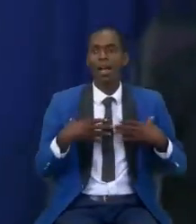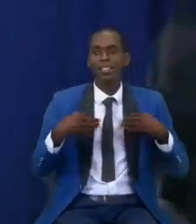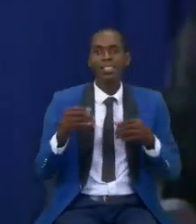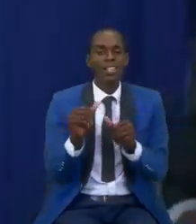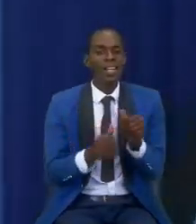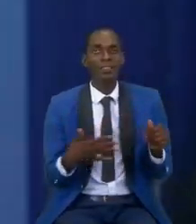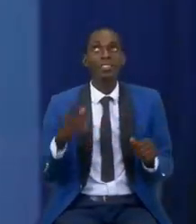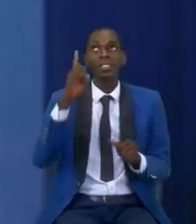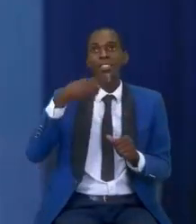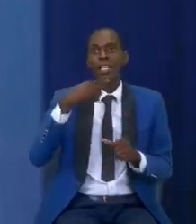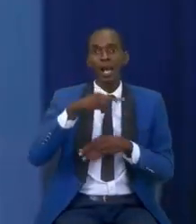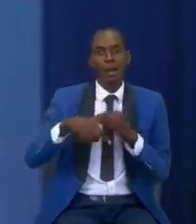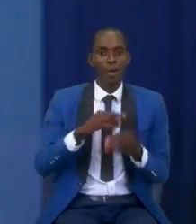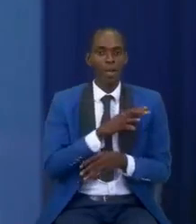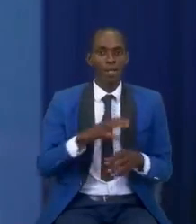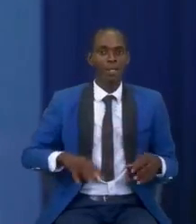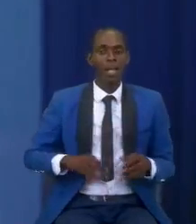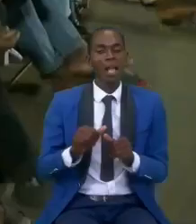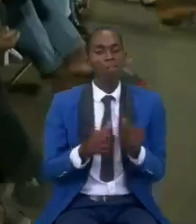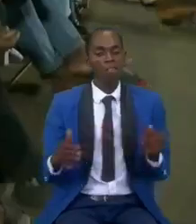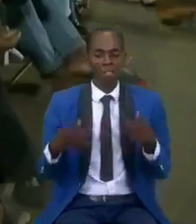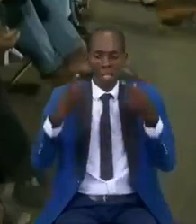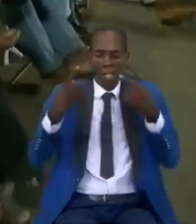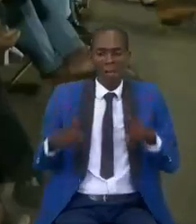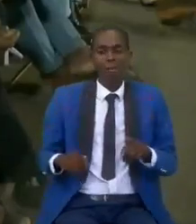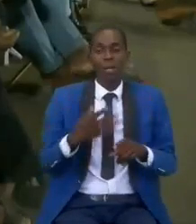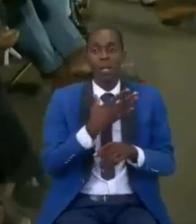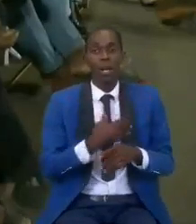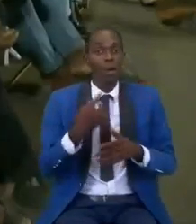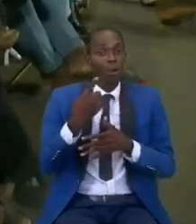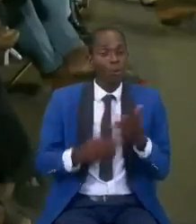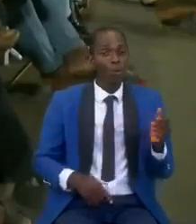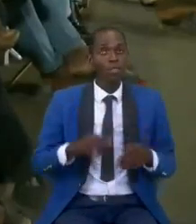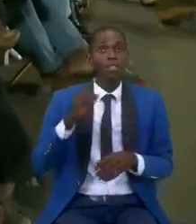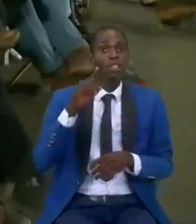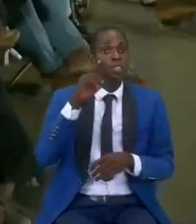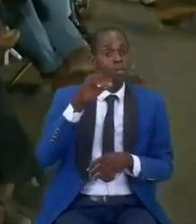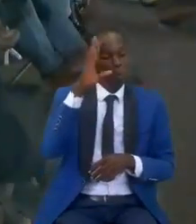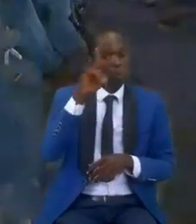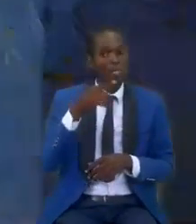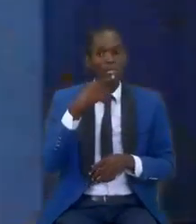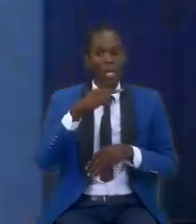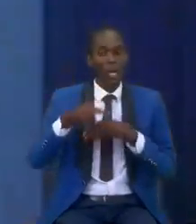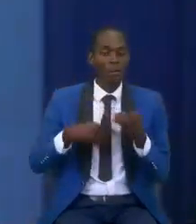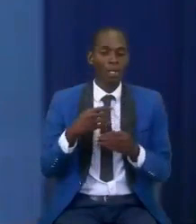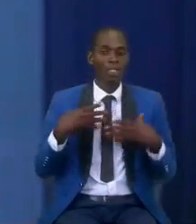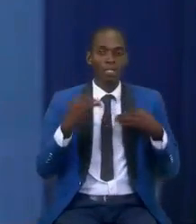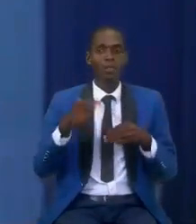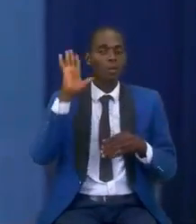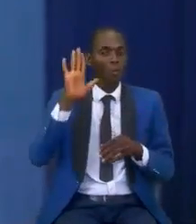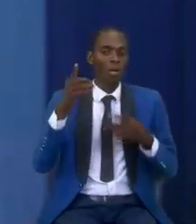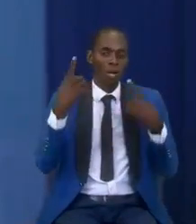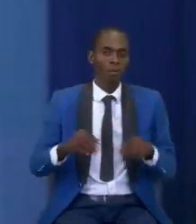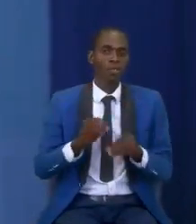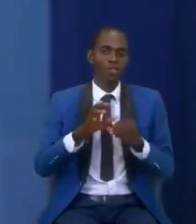said about healing, it must come true in your life. Your sickness must be taken away. Your